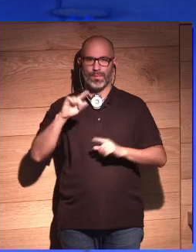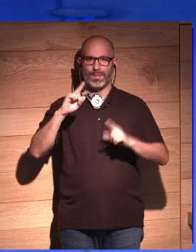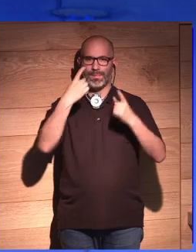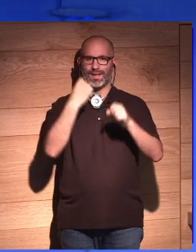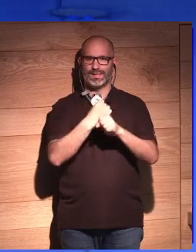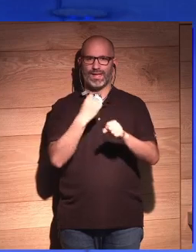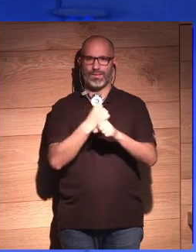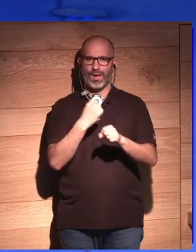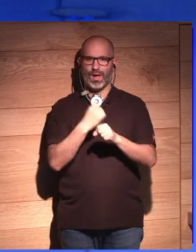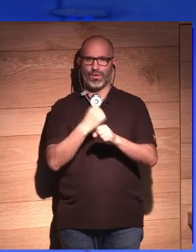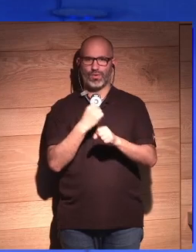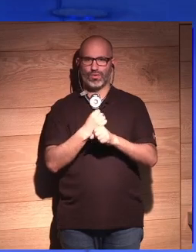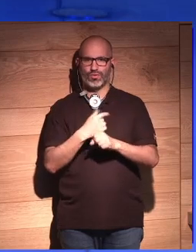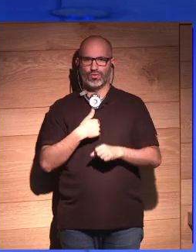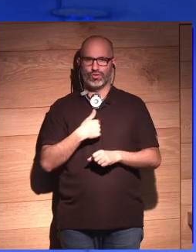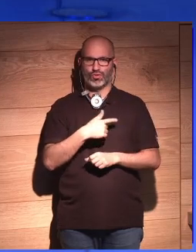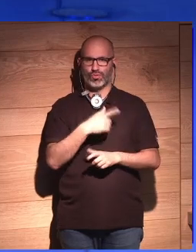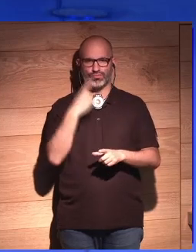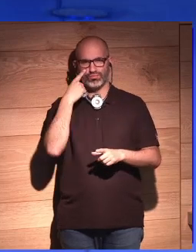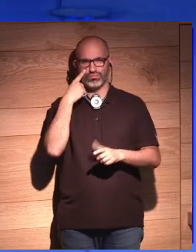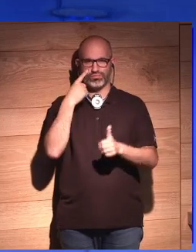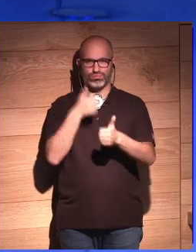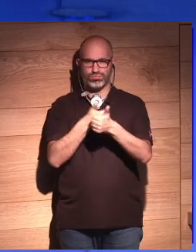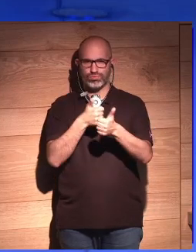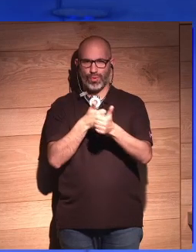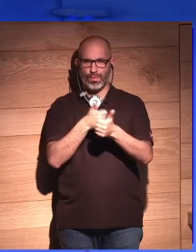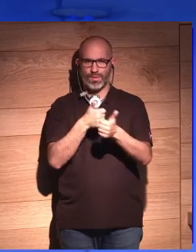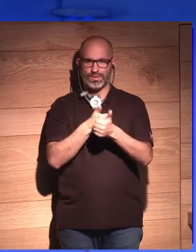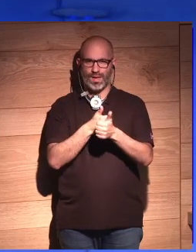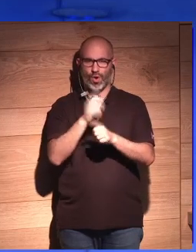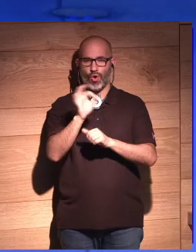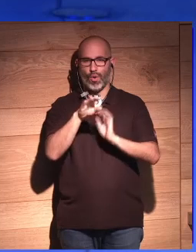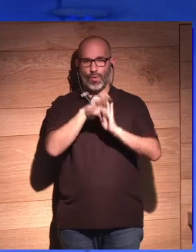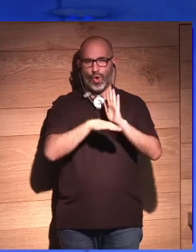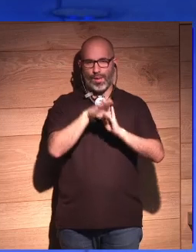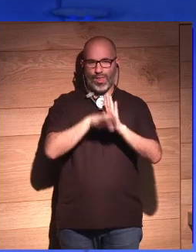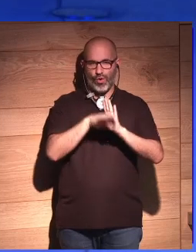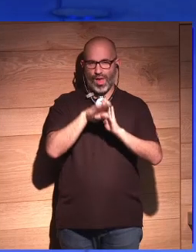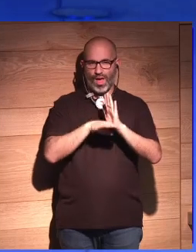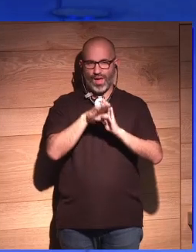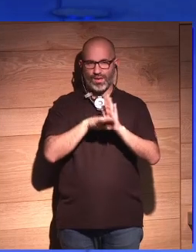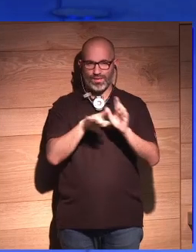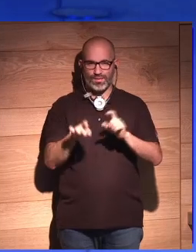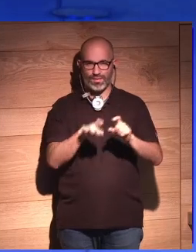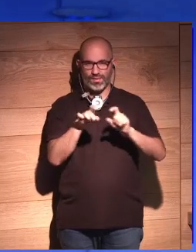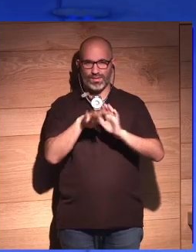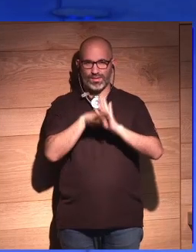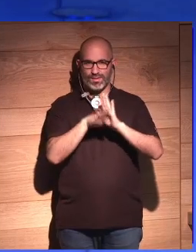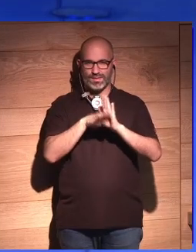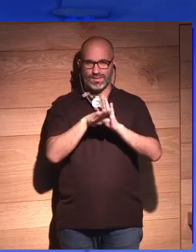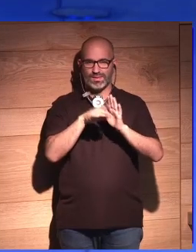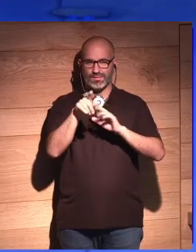a program called New Frontier, which is what I'm here to talk to you about. New Frontier is an experimentation in festival